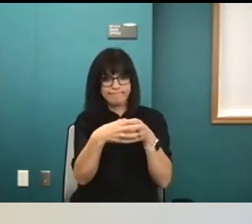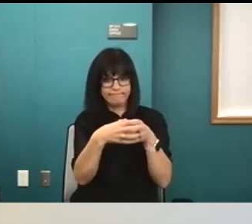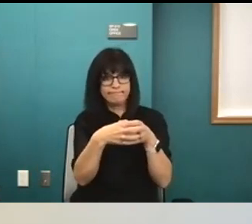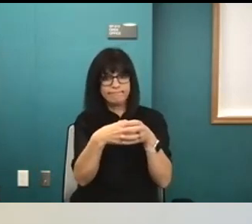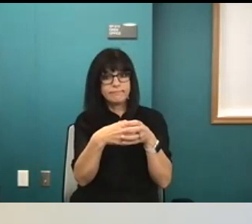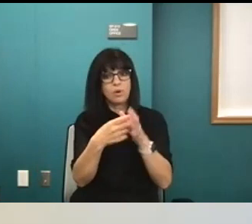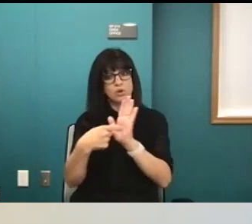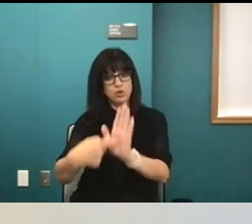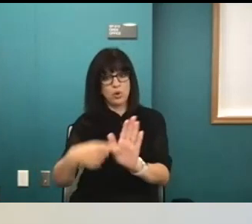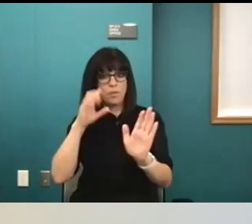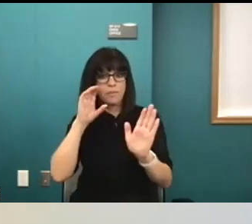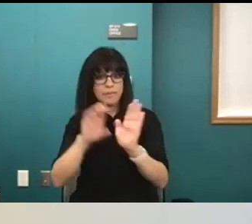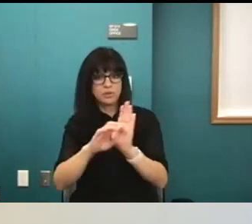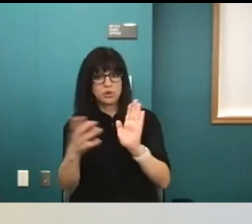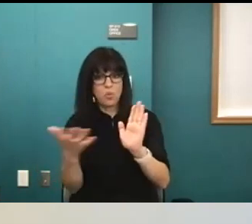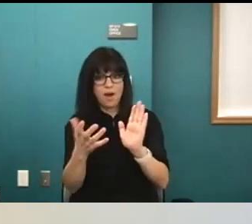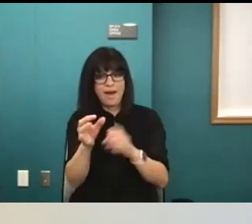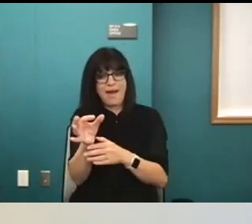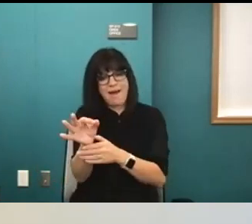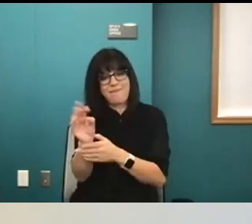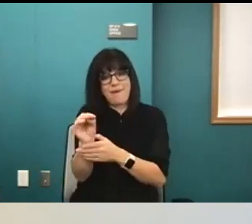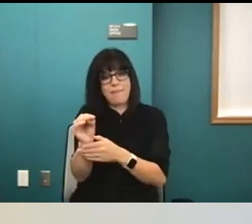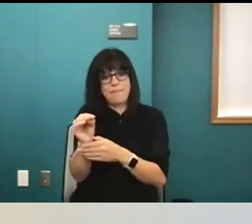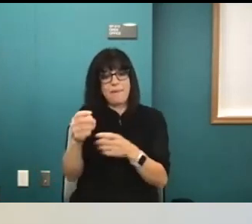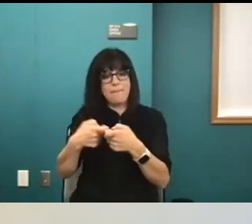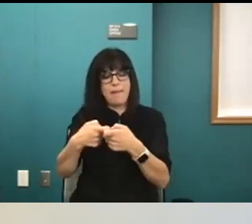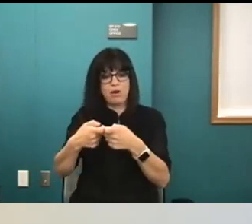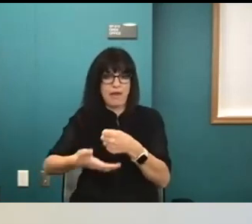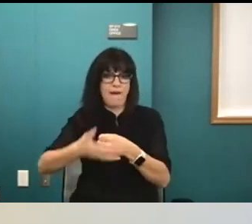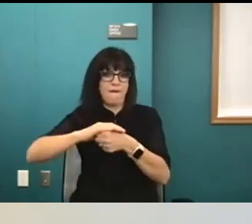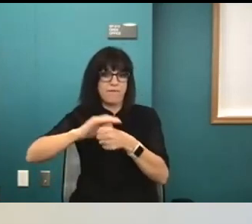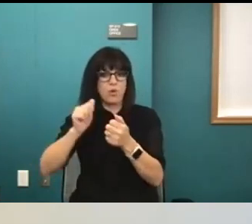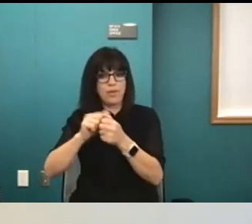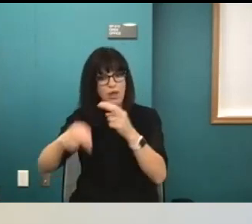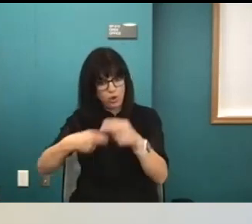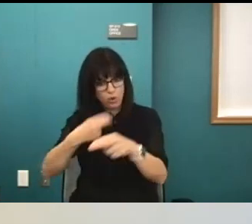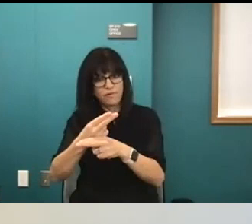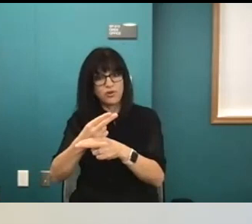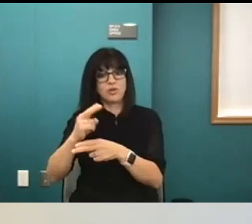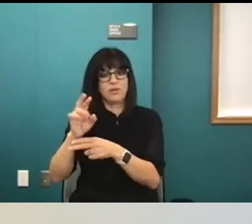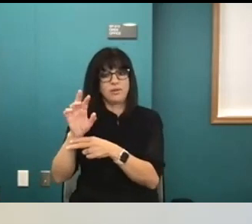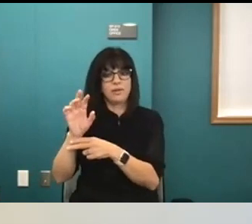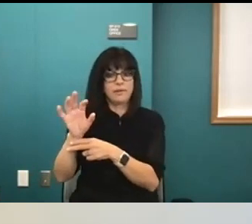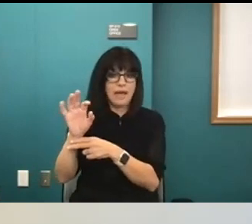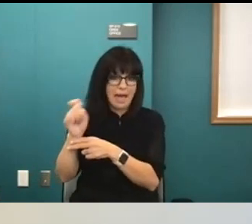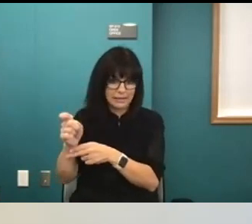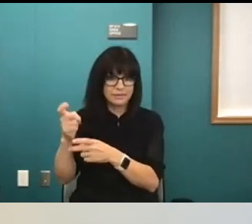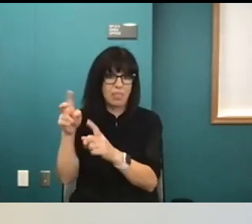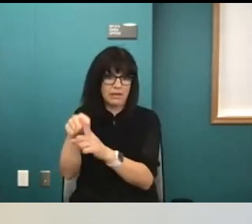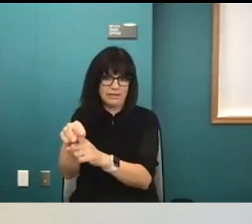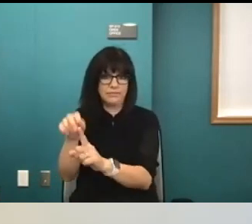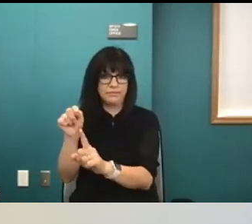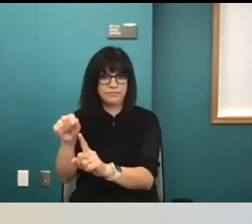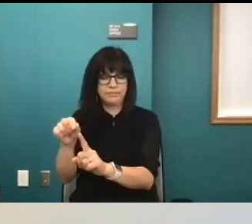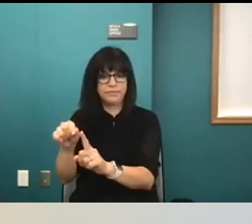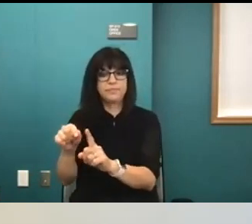pictured here would be the FM battery cover with the universal Roger X plugged into the bottom. Very similarly